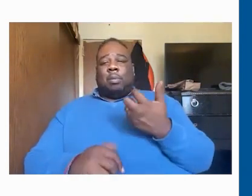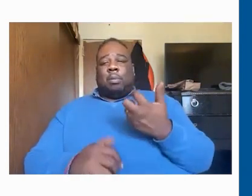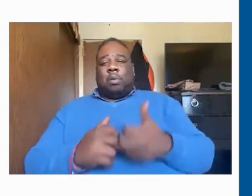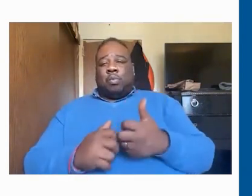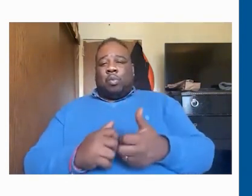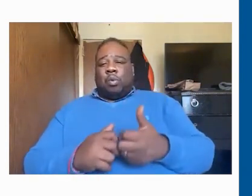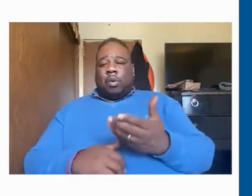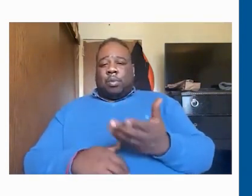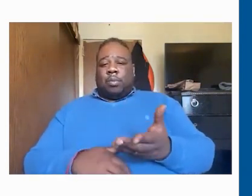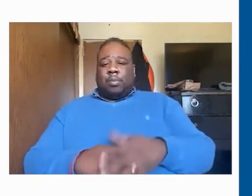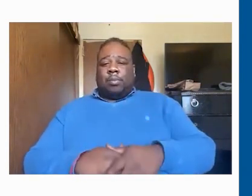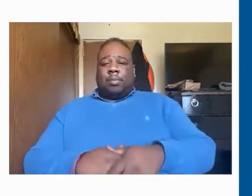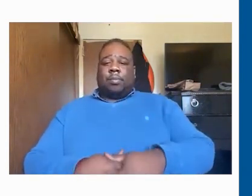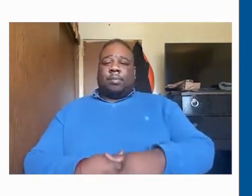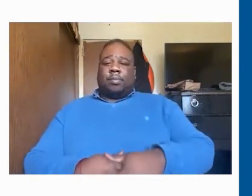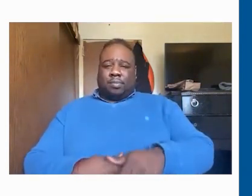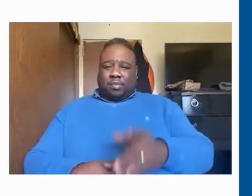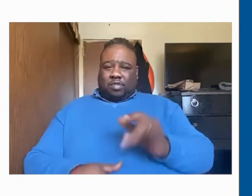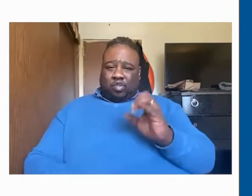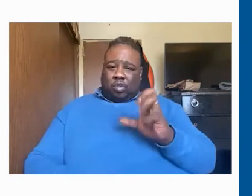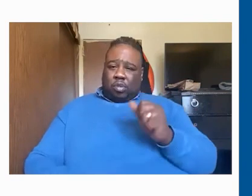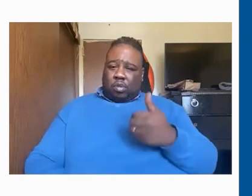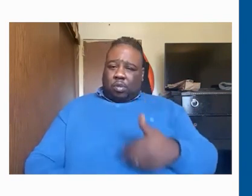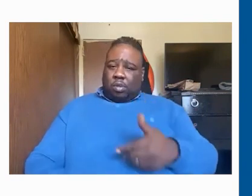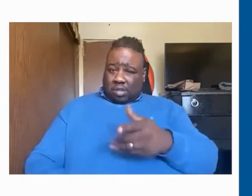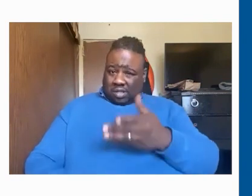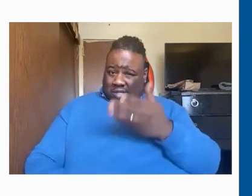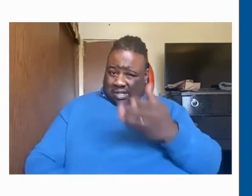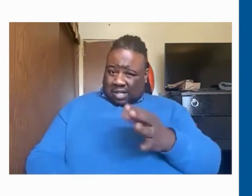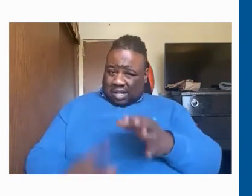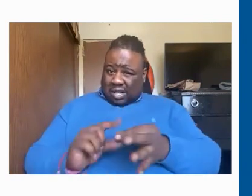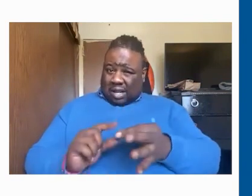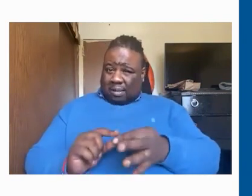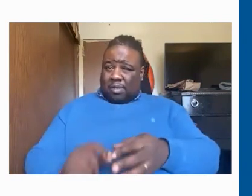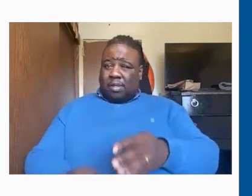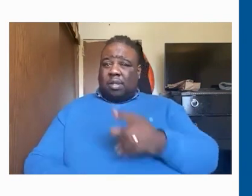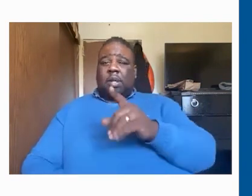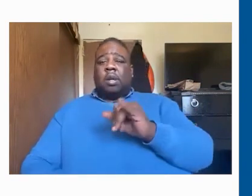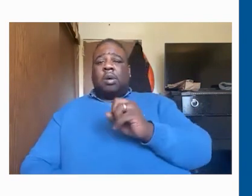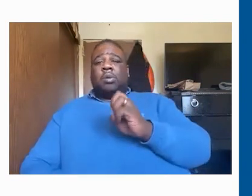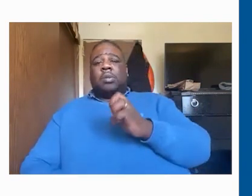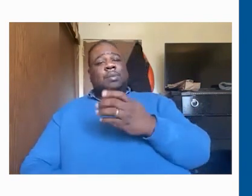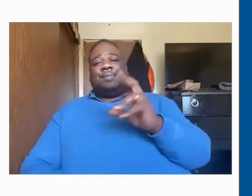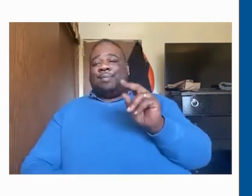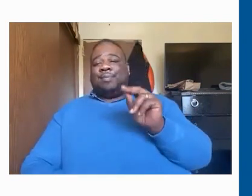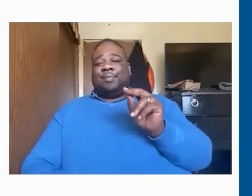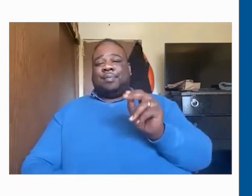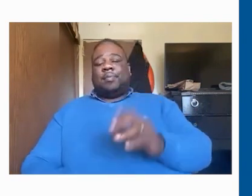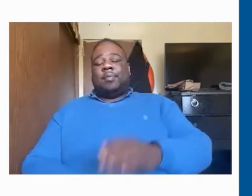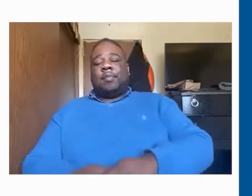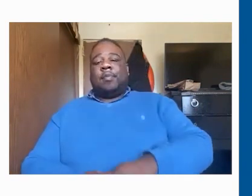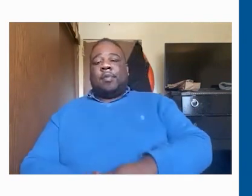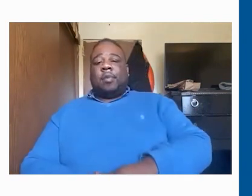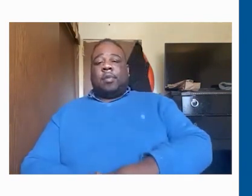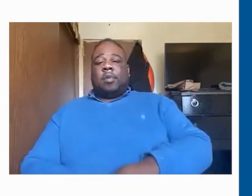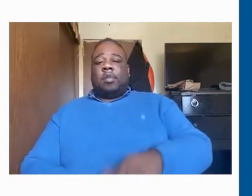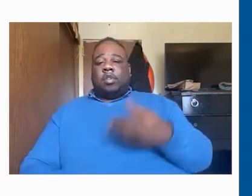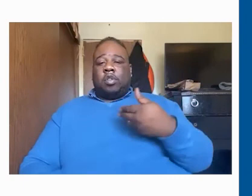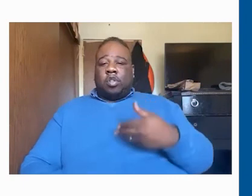no? It didn't record anything. Like, what isn't he talking about, like emergency broadcasting,